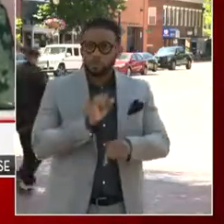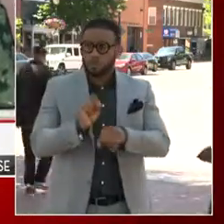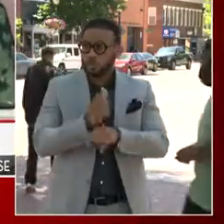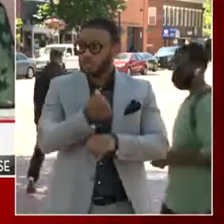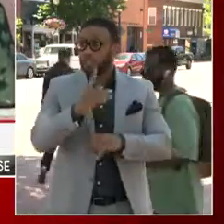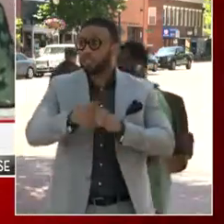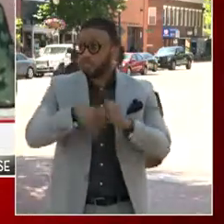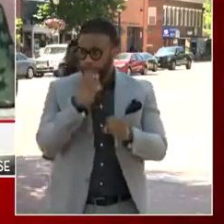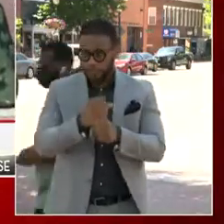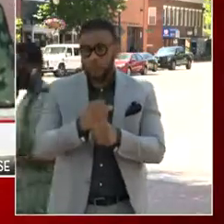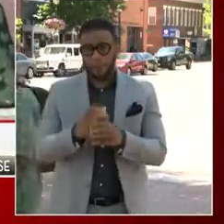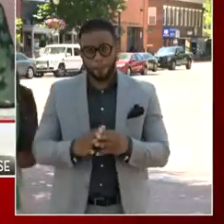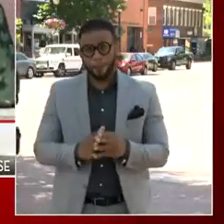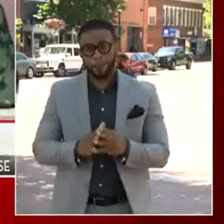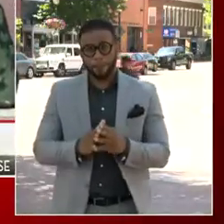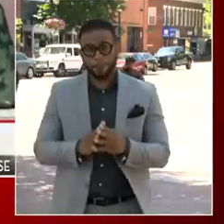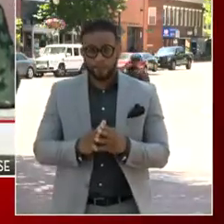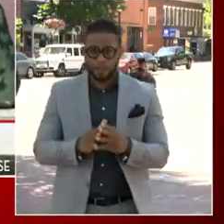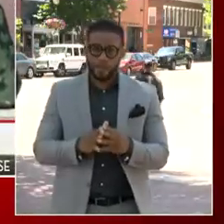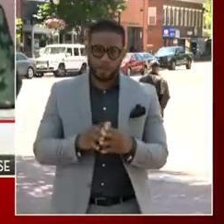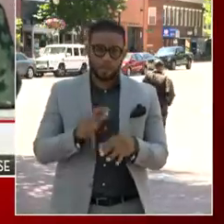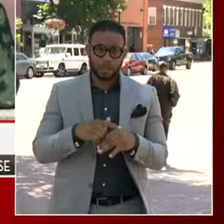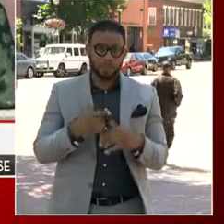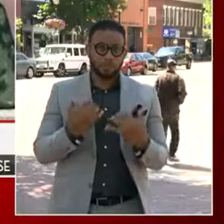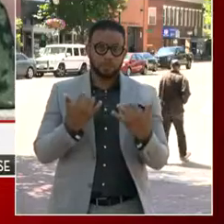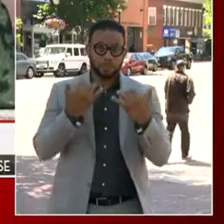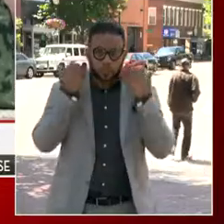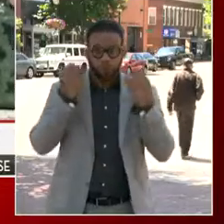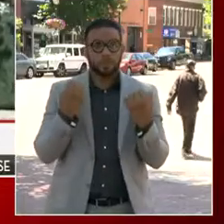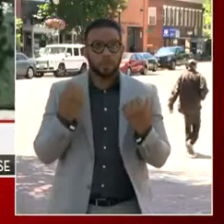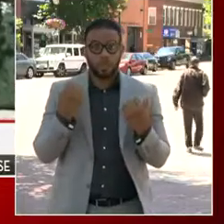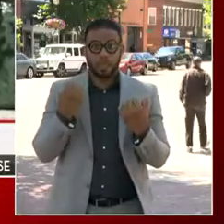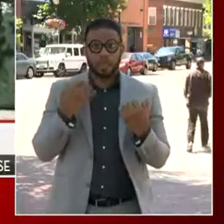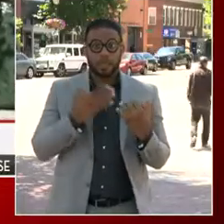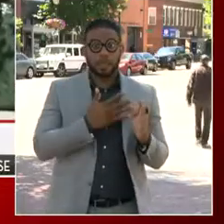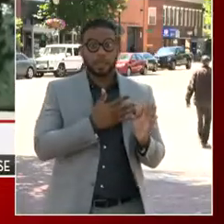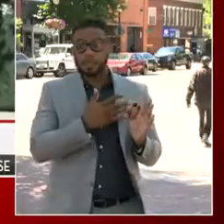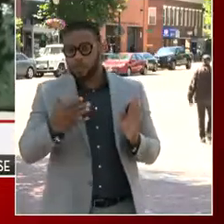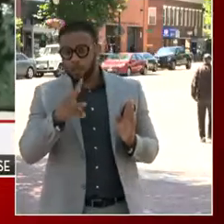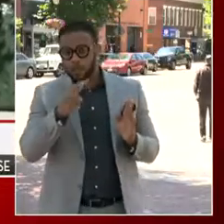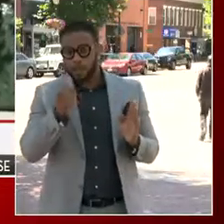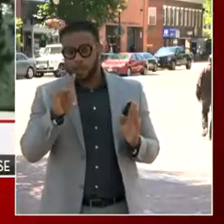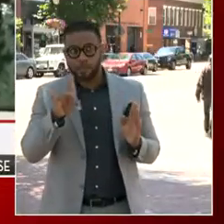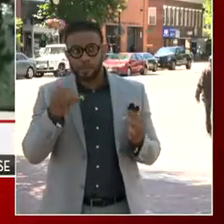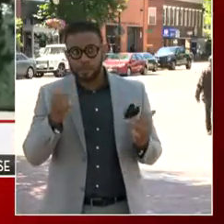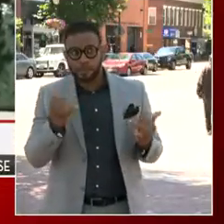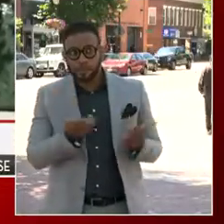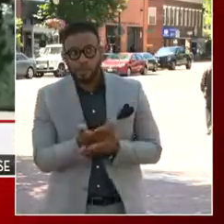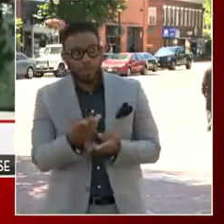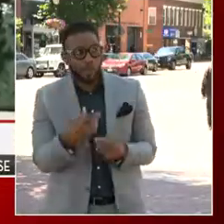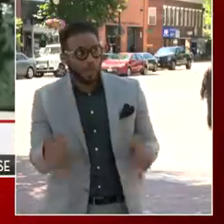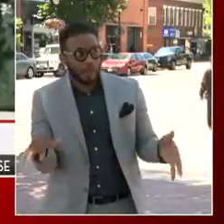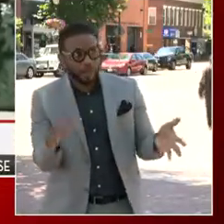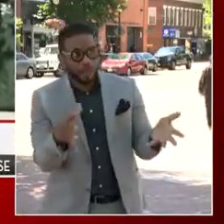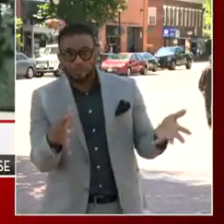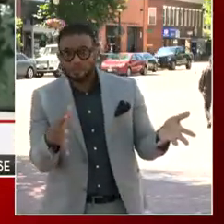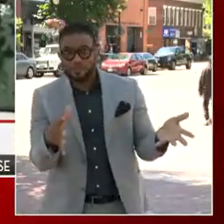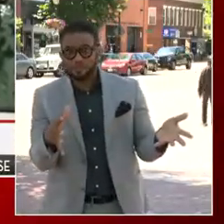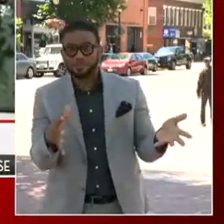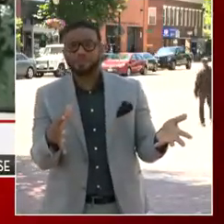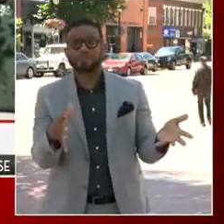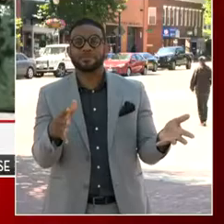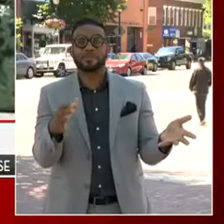several years. Time passed. In 2018, it was still a wasteland,